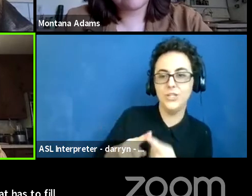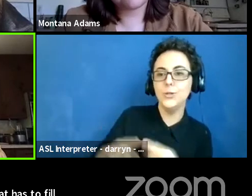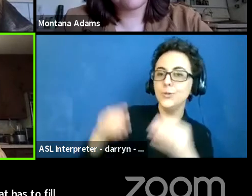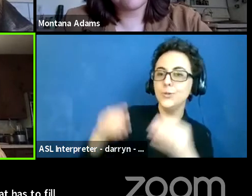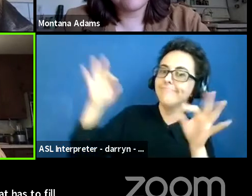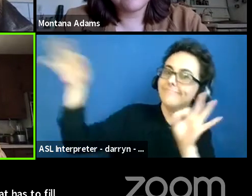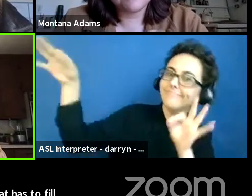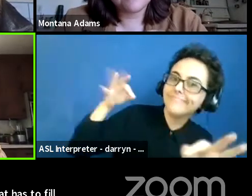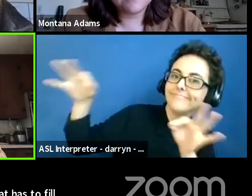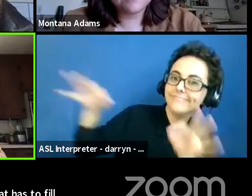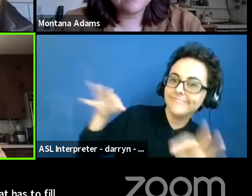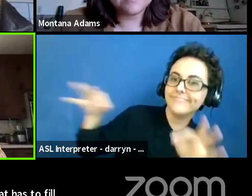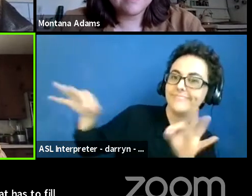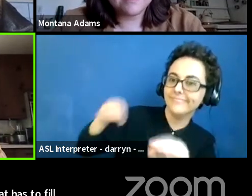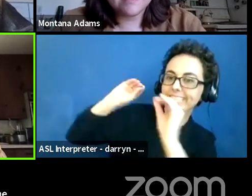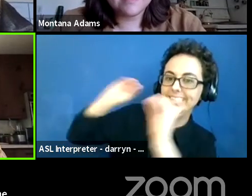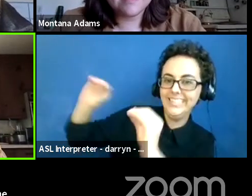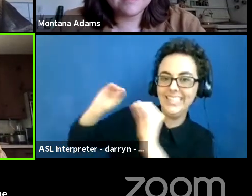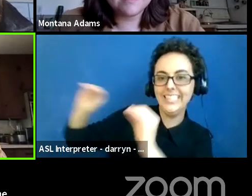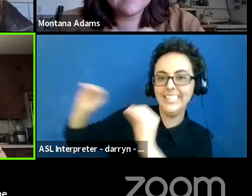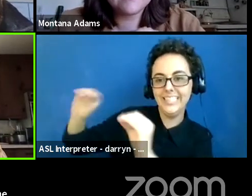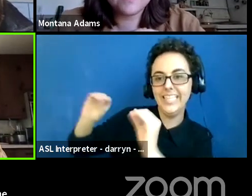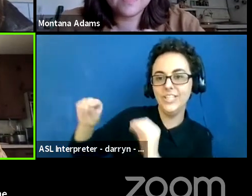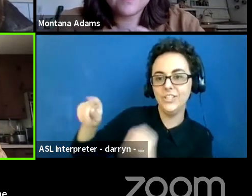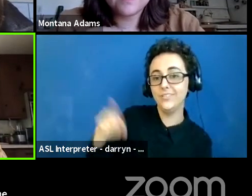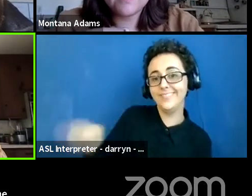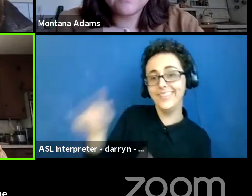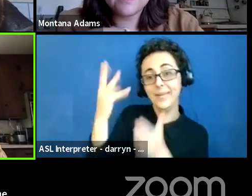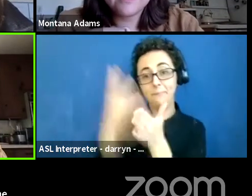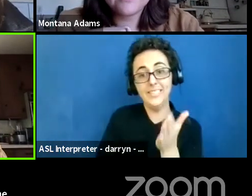gap for these companies.